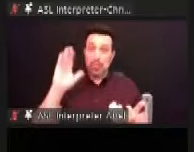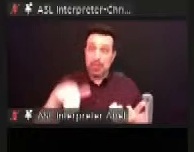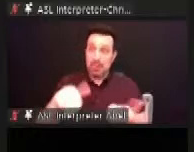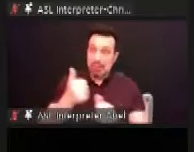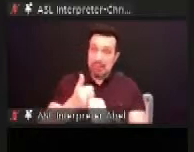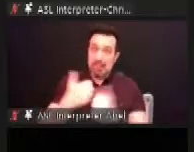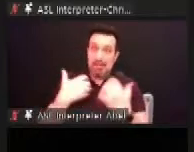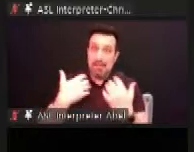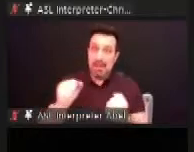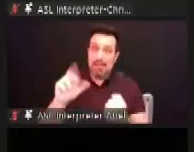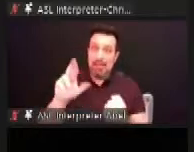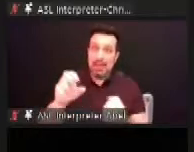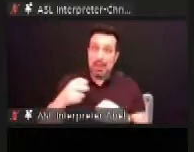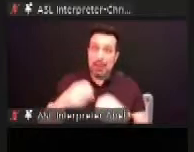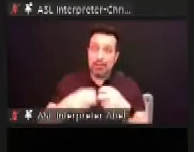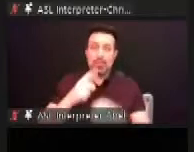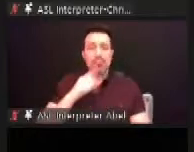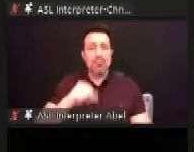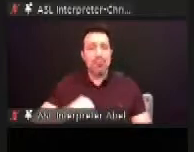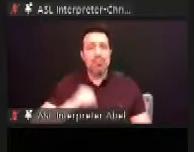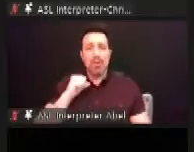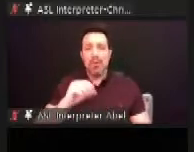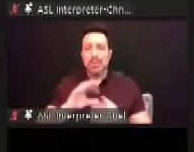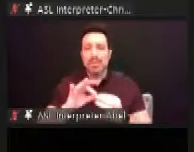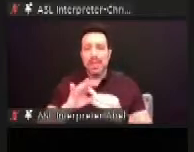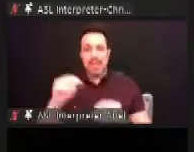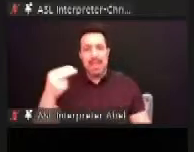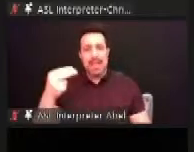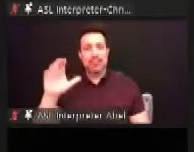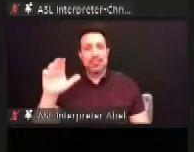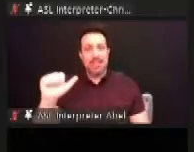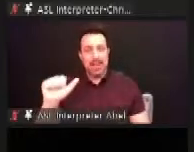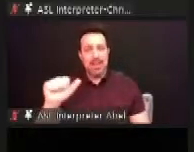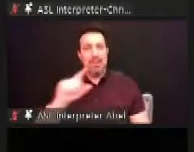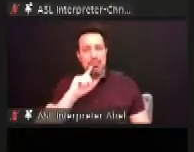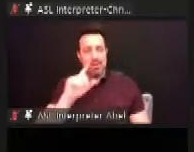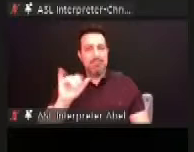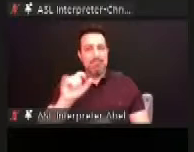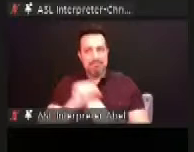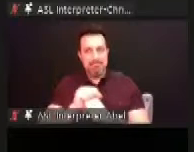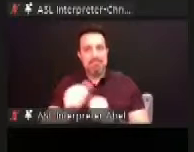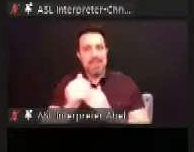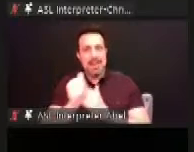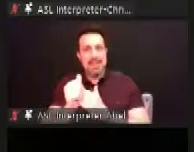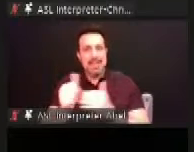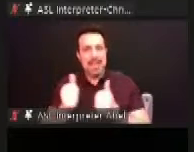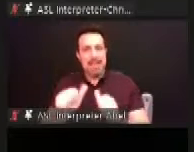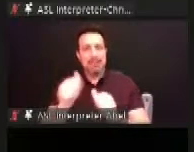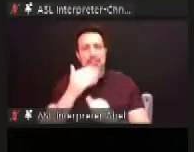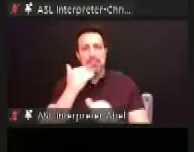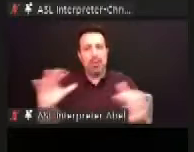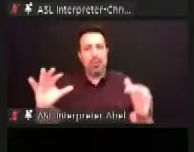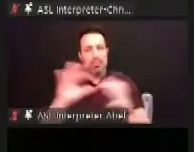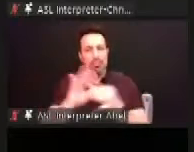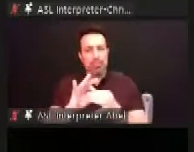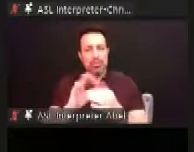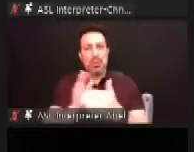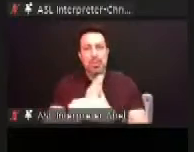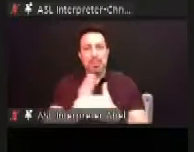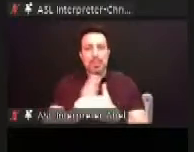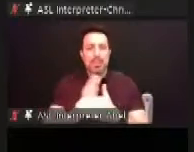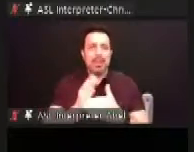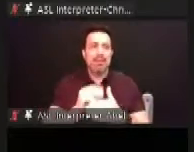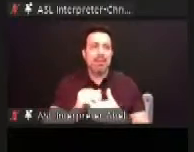issue, I am so proud to say that the Healthcare Authority is helping lead these efforts to build that better bridge between